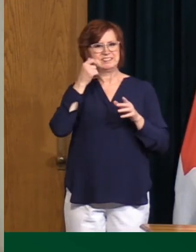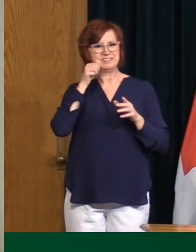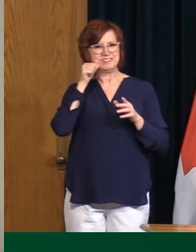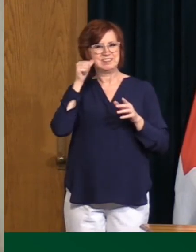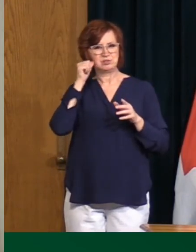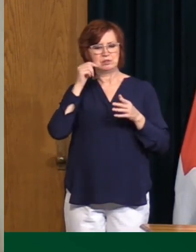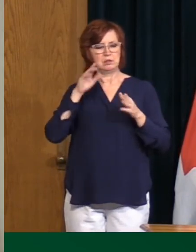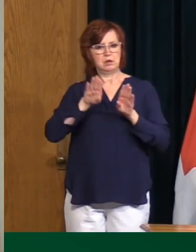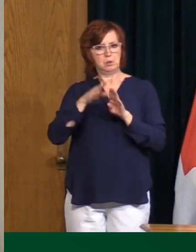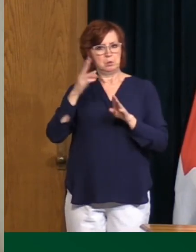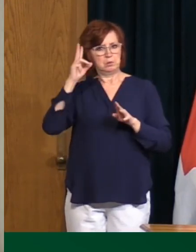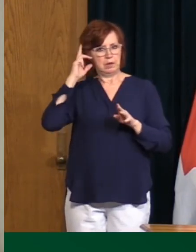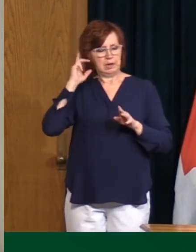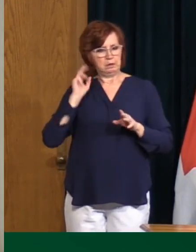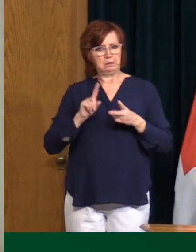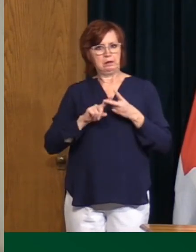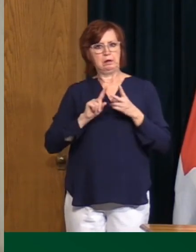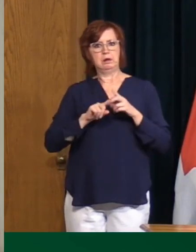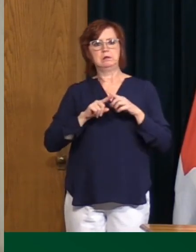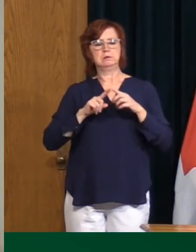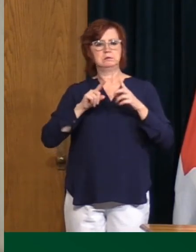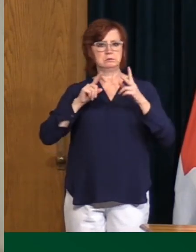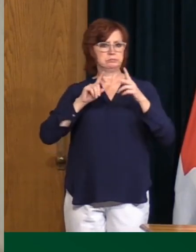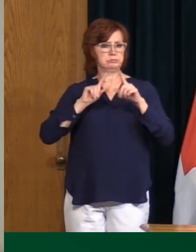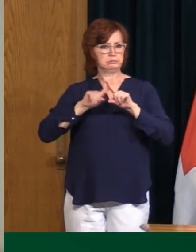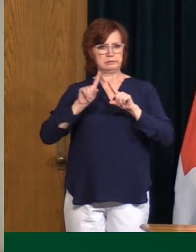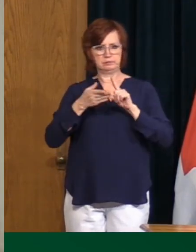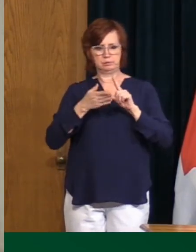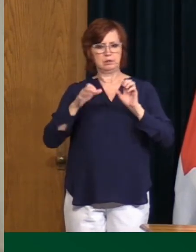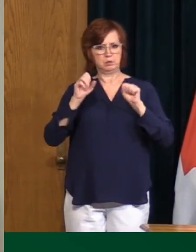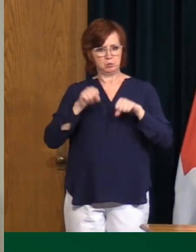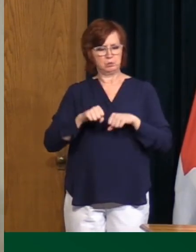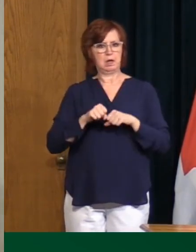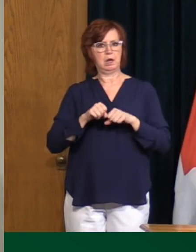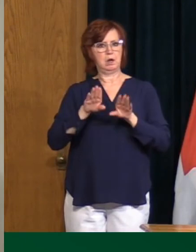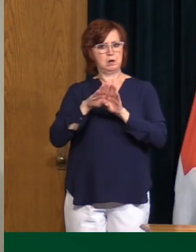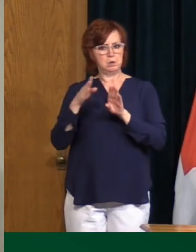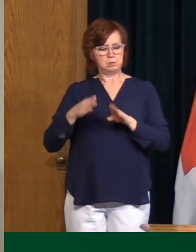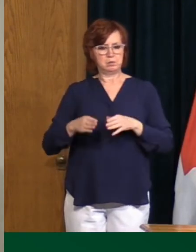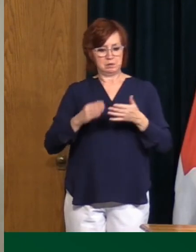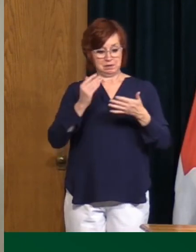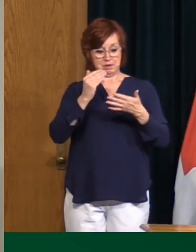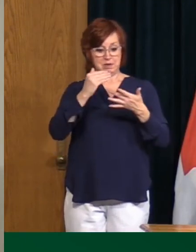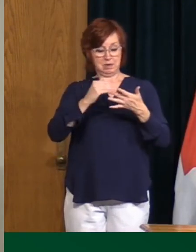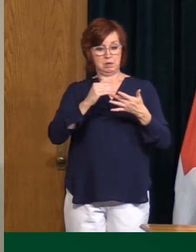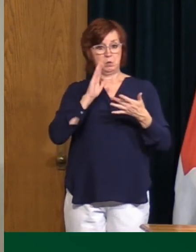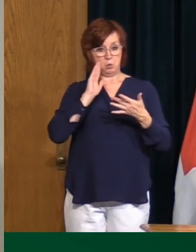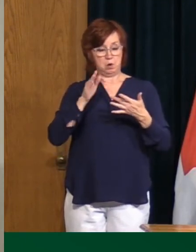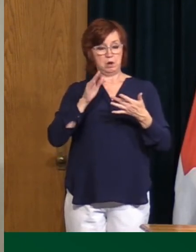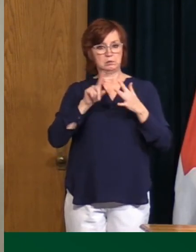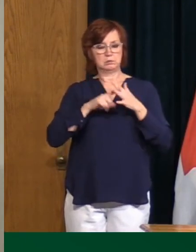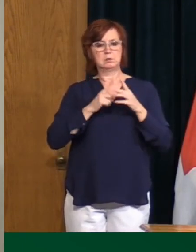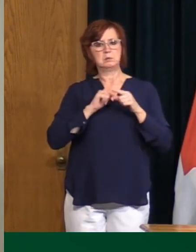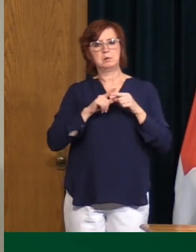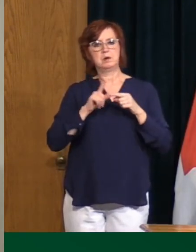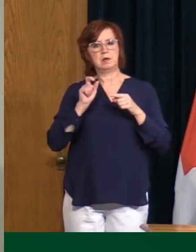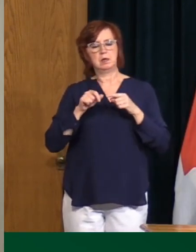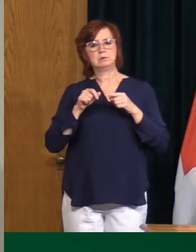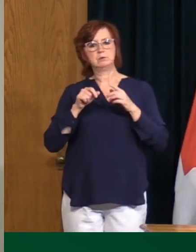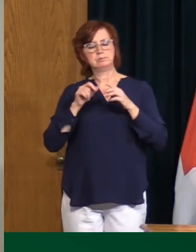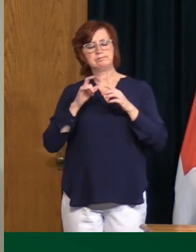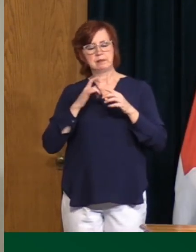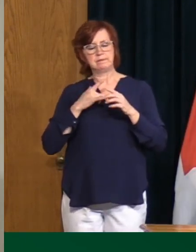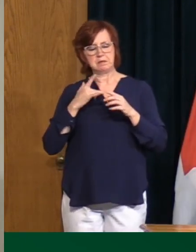other personal service providers that will open in phase 3. So I think it's getting comfortable wearing a mask where